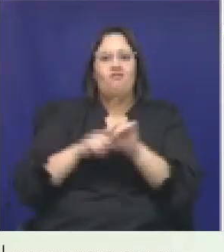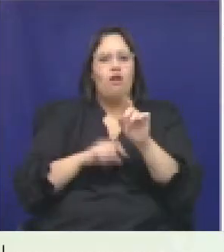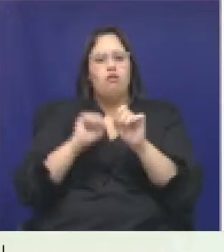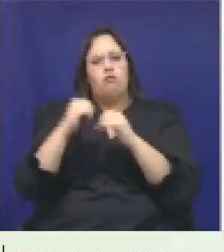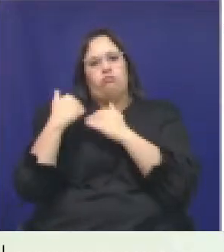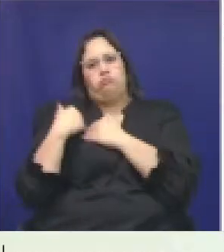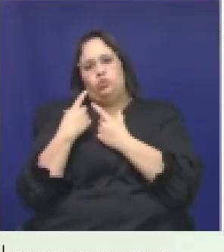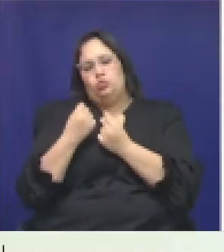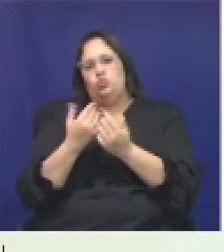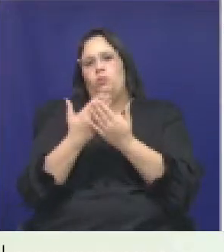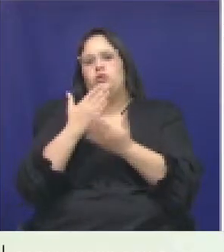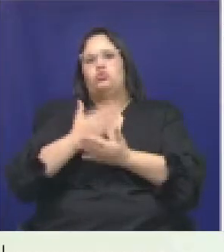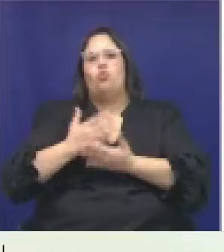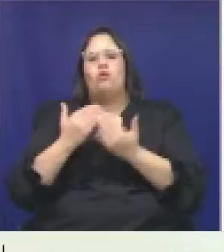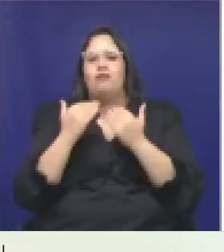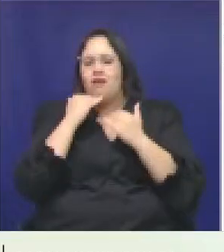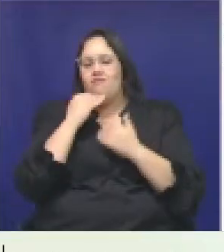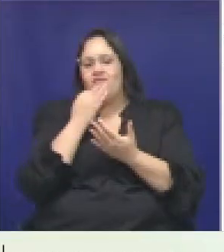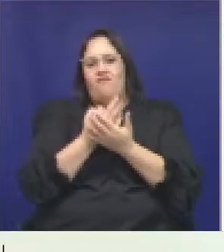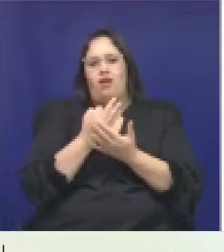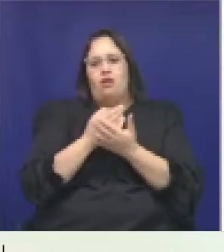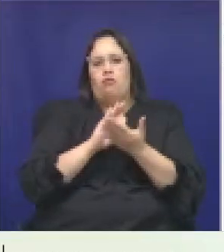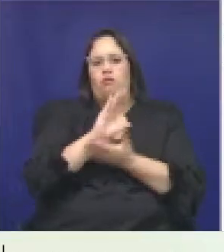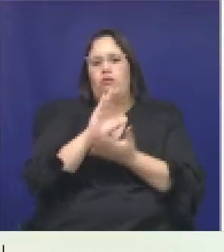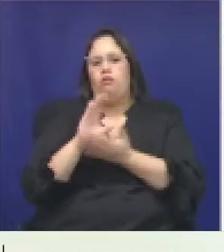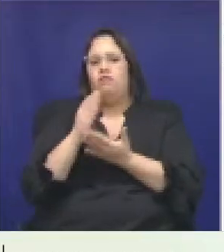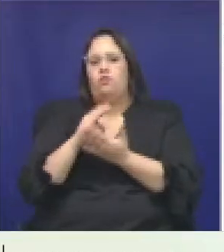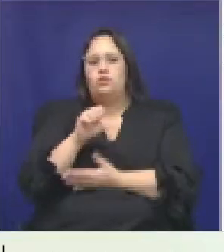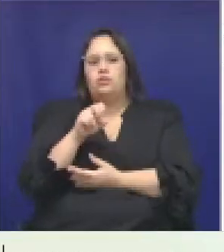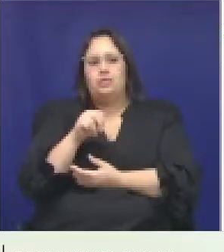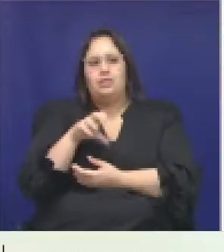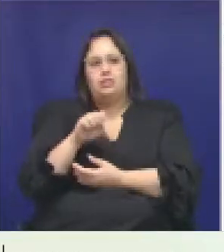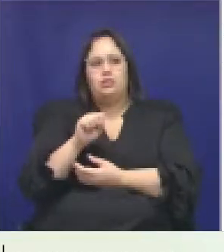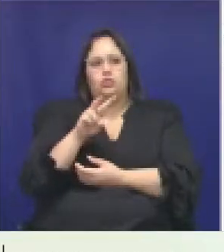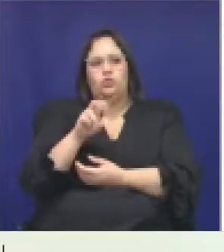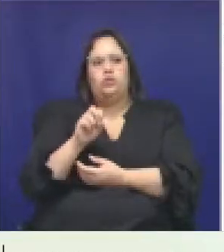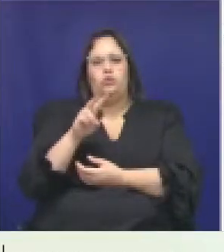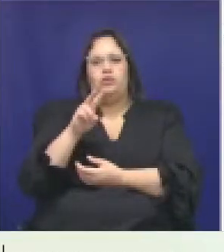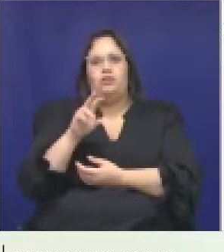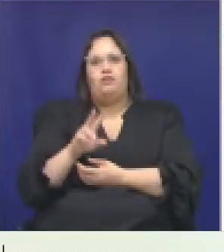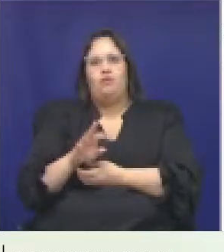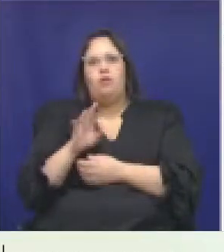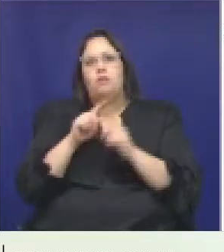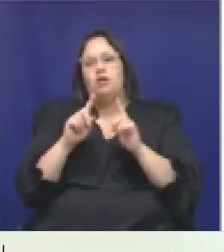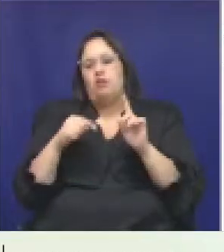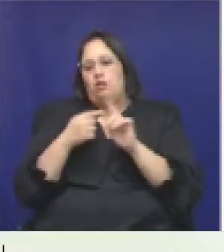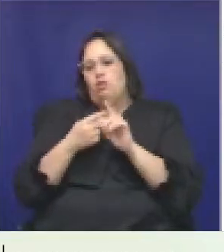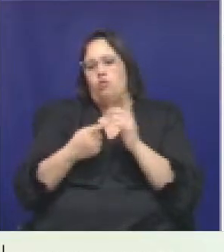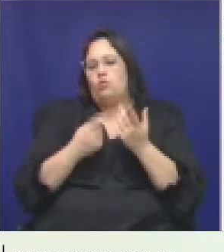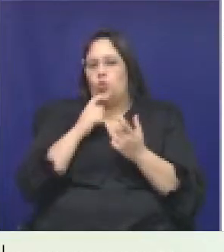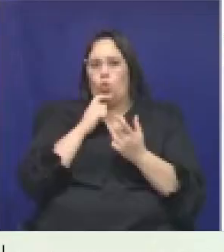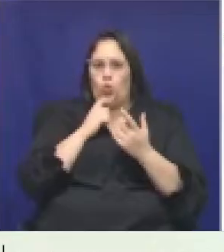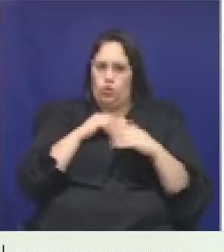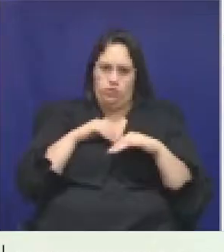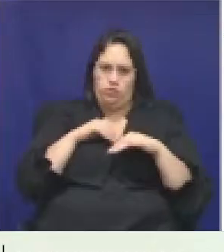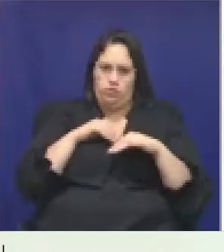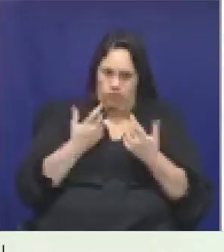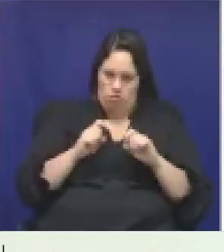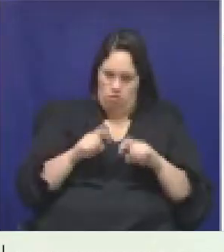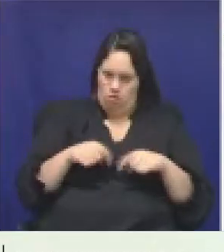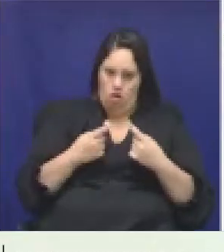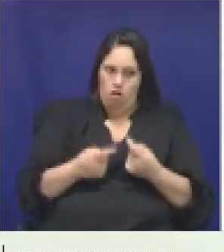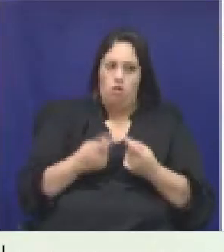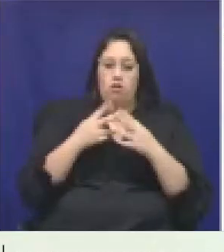duty to ensure adequate funding for Census 2022, resulting in an almost useless census. The